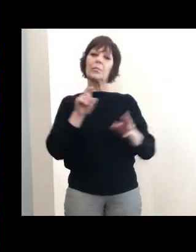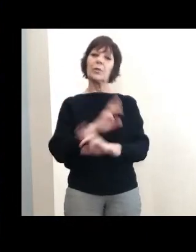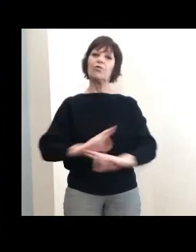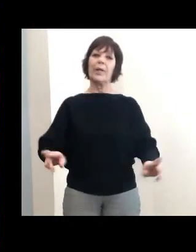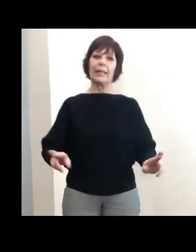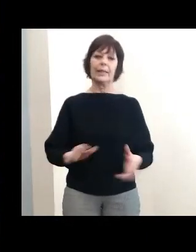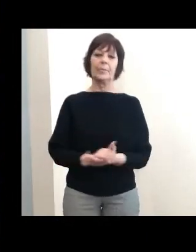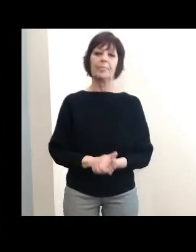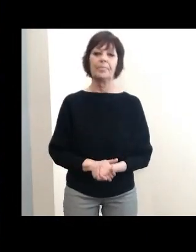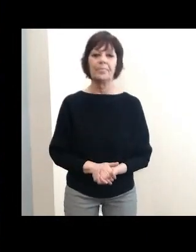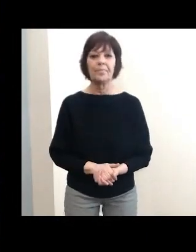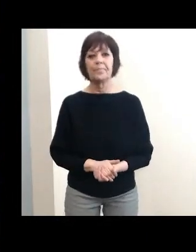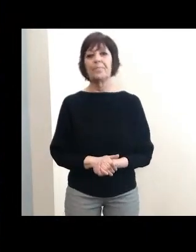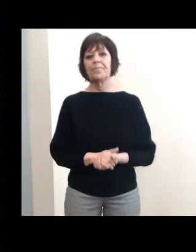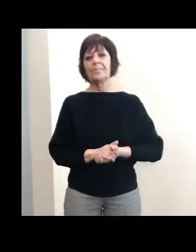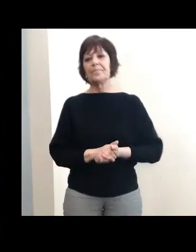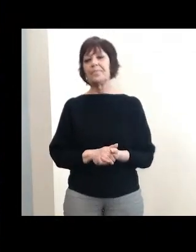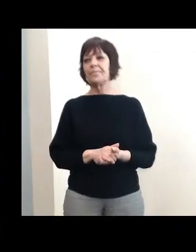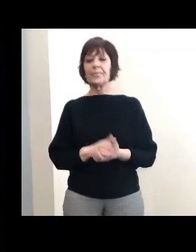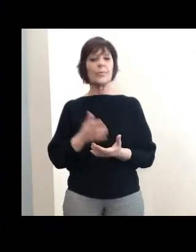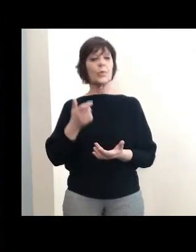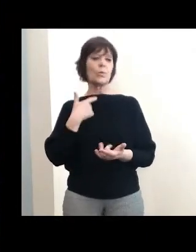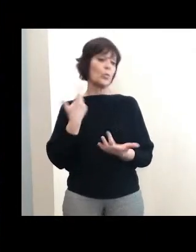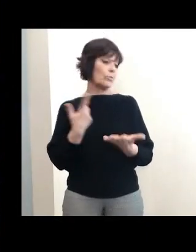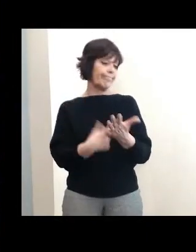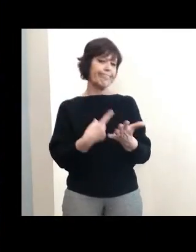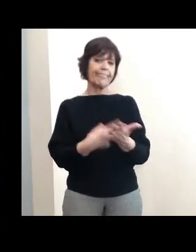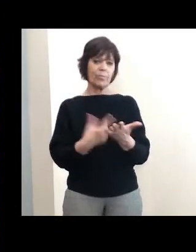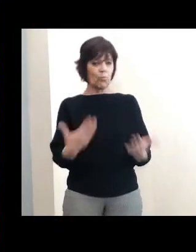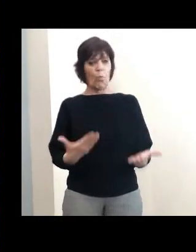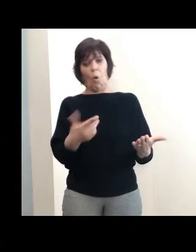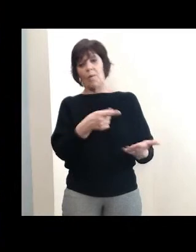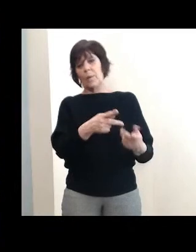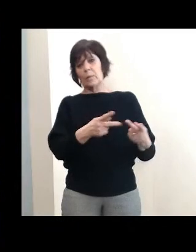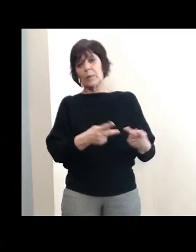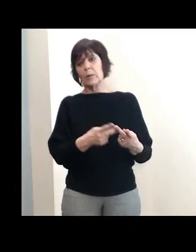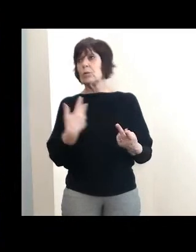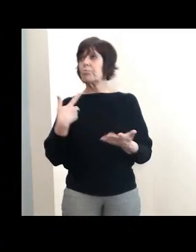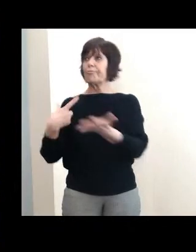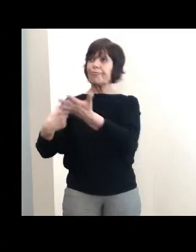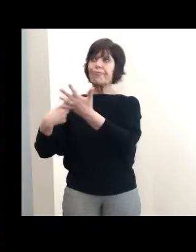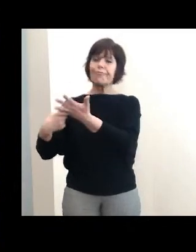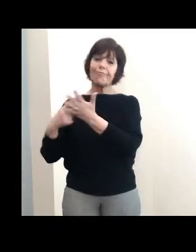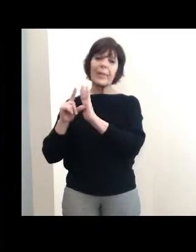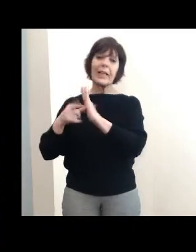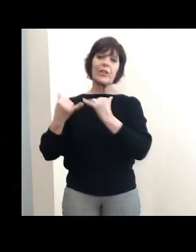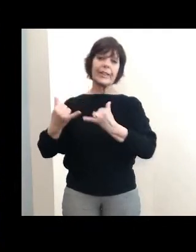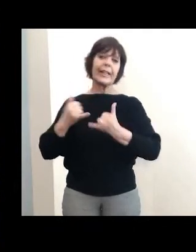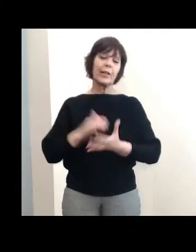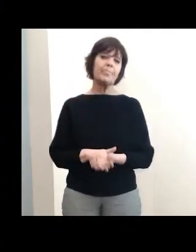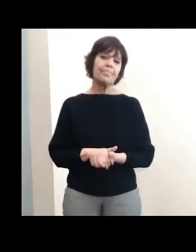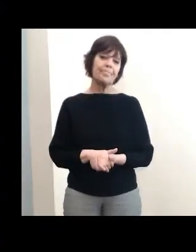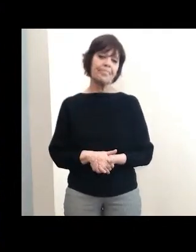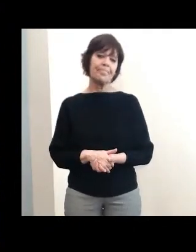overnight. And that's why we jumped forward to offer the site, and we're talking with the state about it later today.